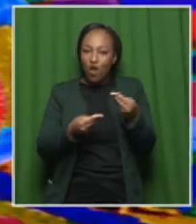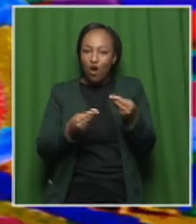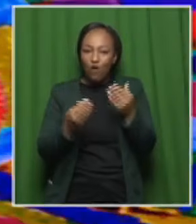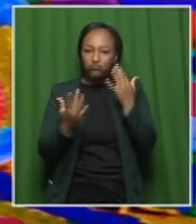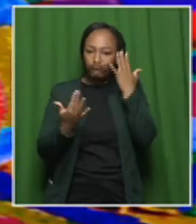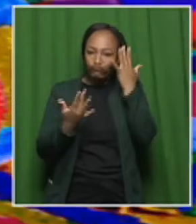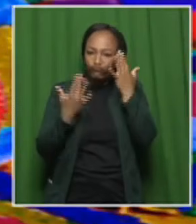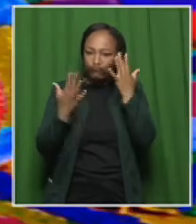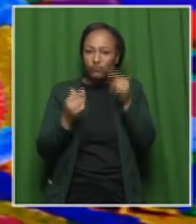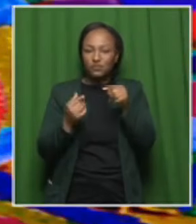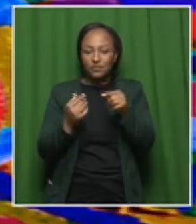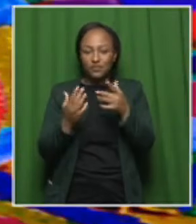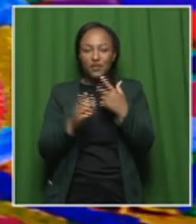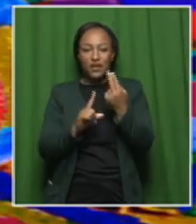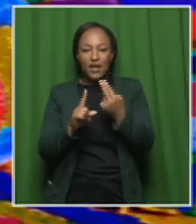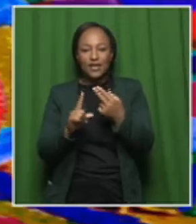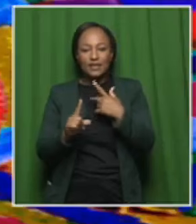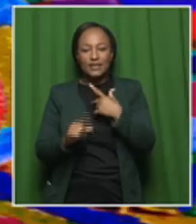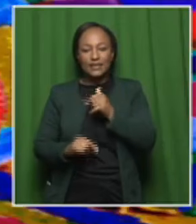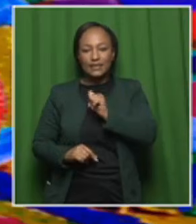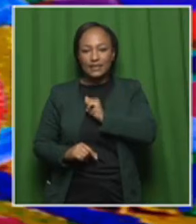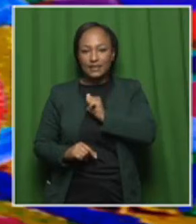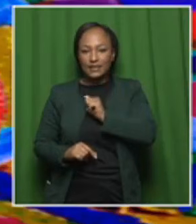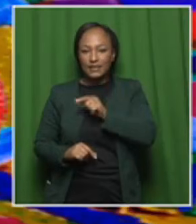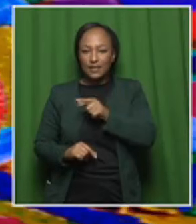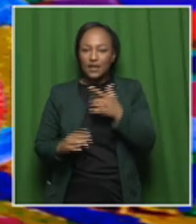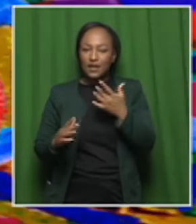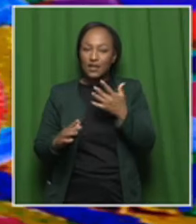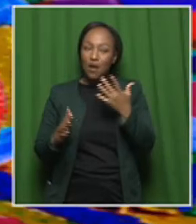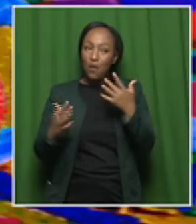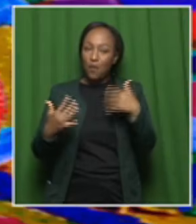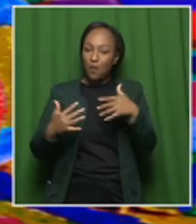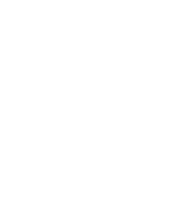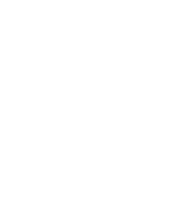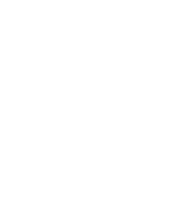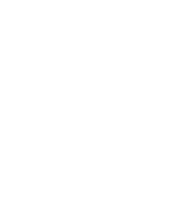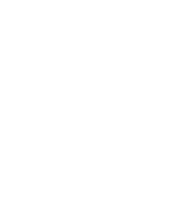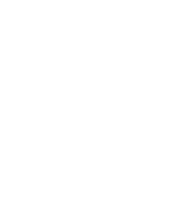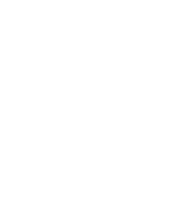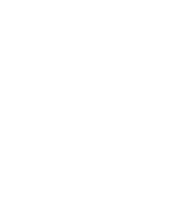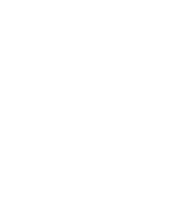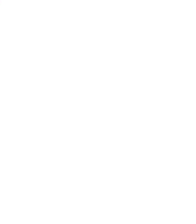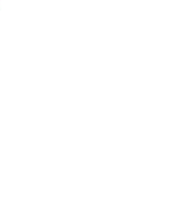attention in the world of art. And of course, we're wishing him all the best of luck as he flies the flag high there for us.